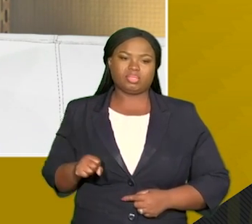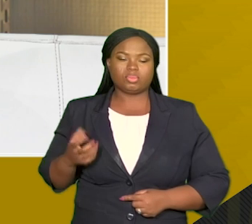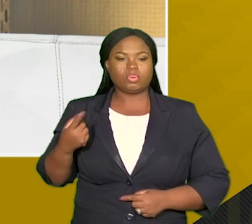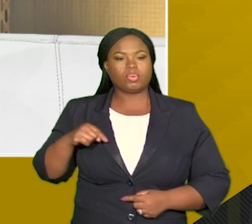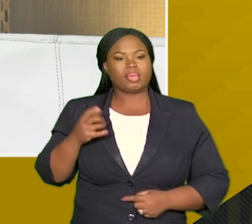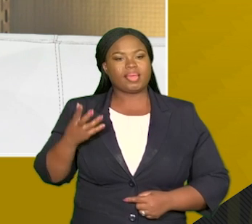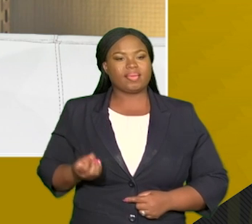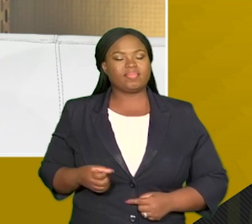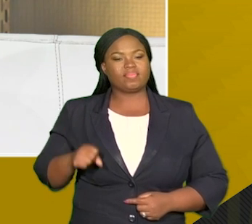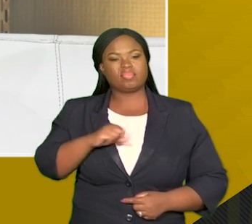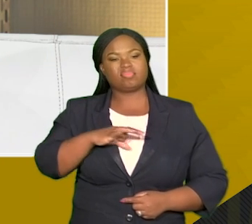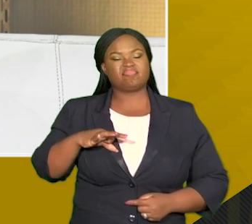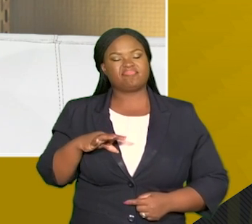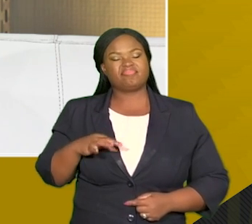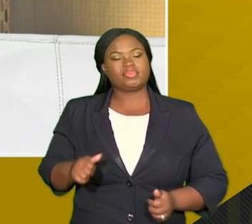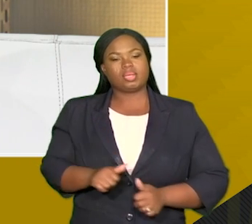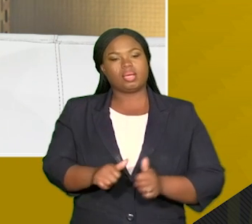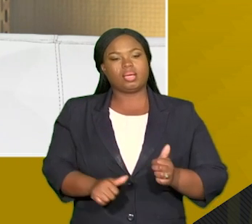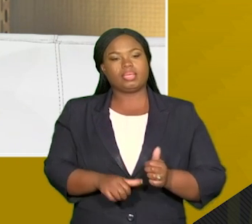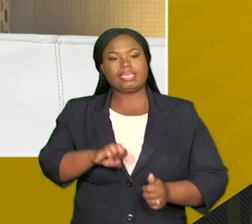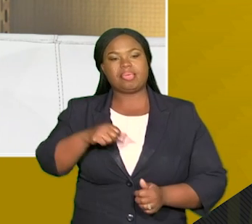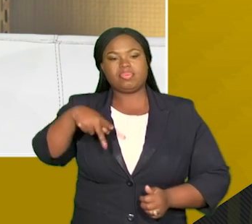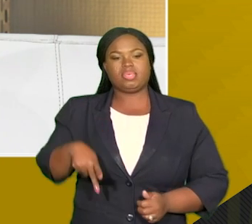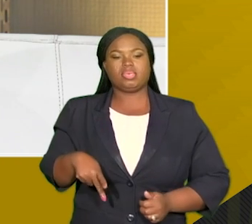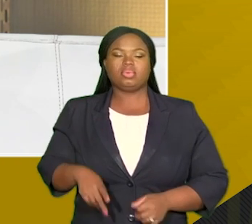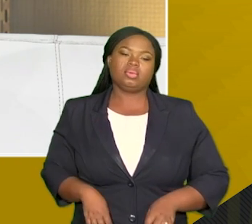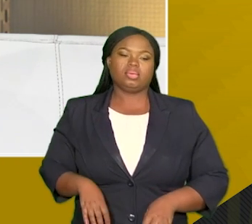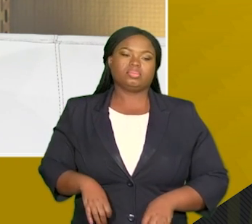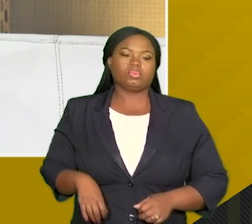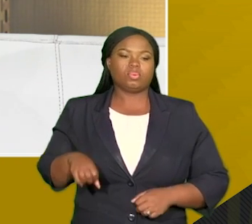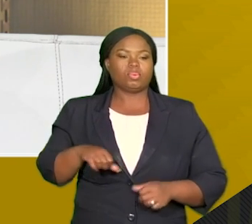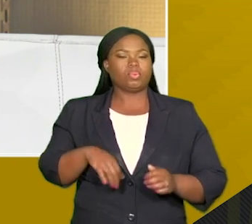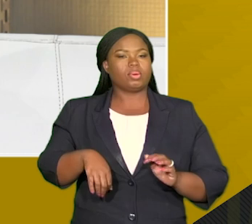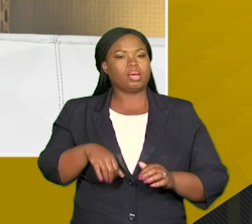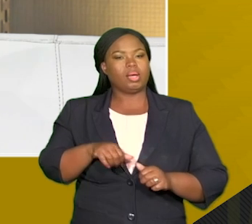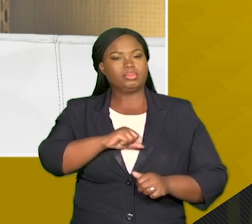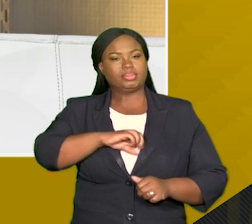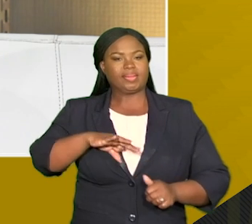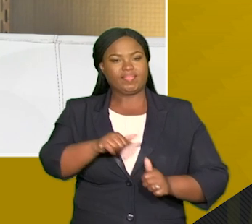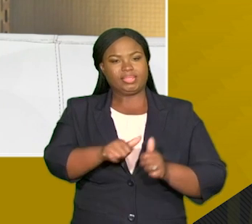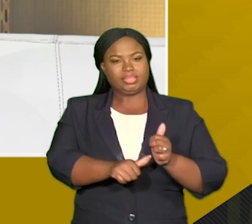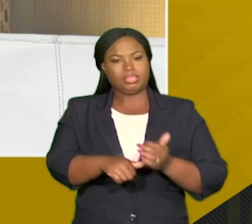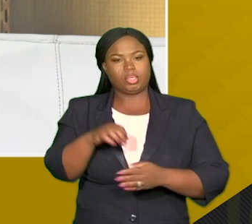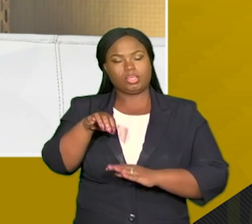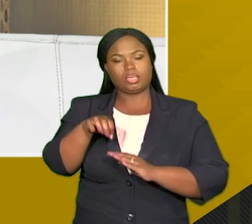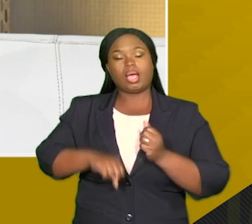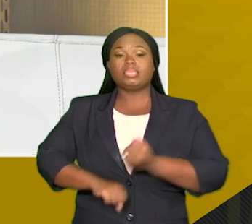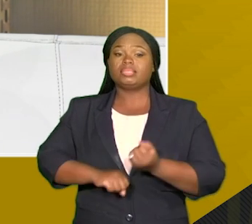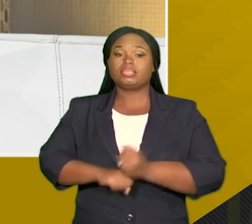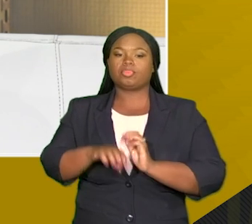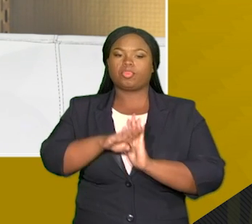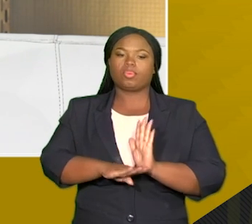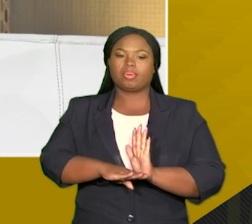call employee assistance programs. That was recognized long ago, I think back in 1996, by government because of